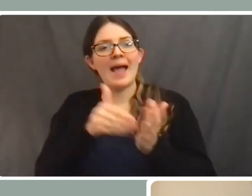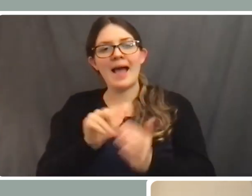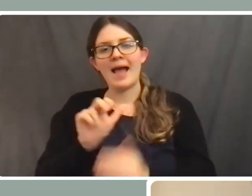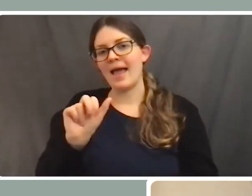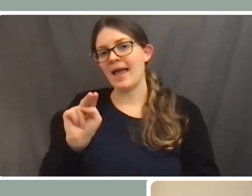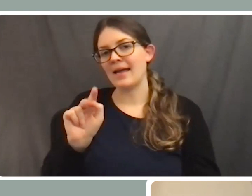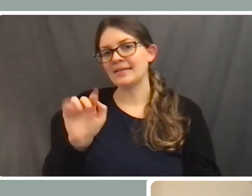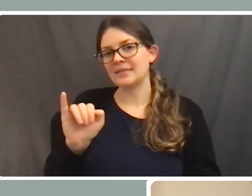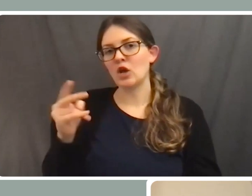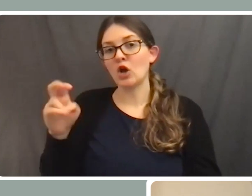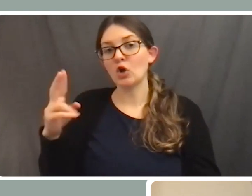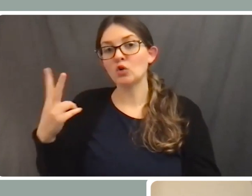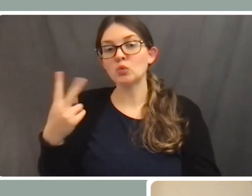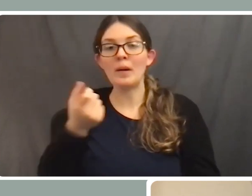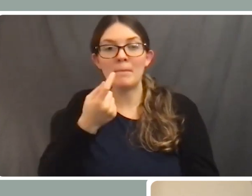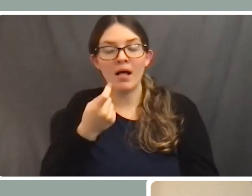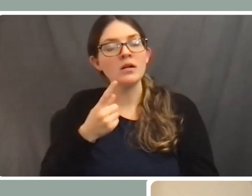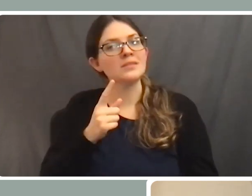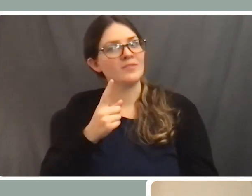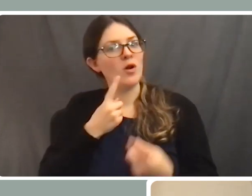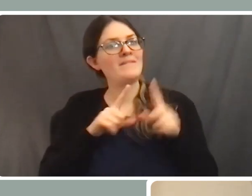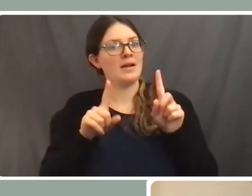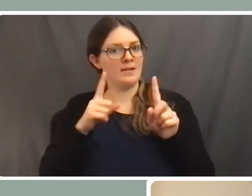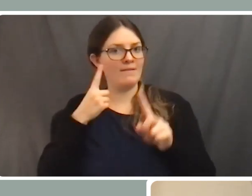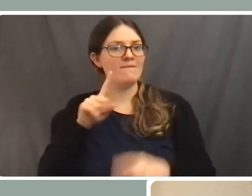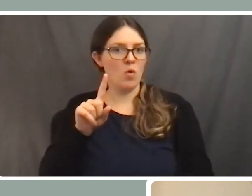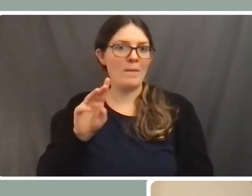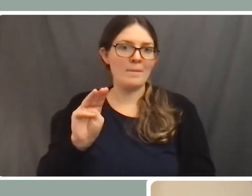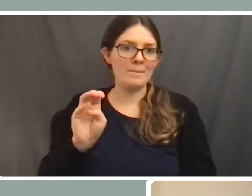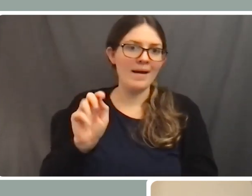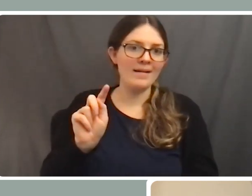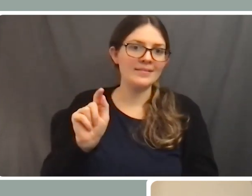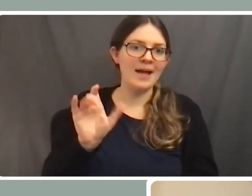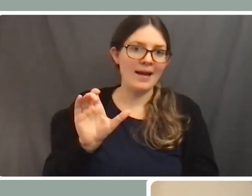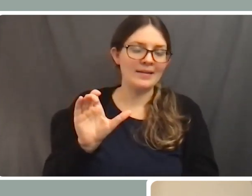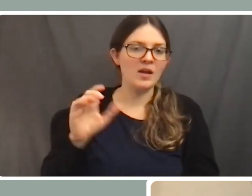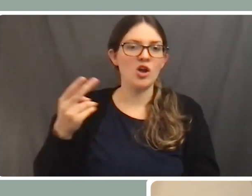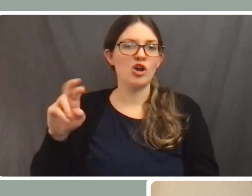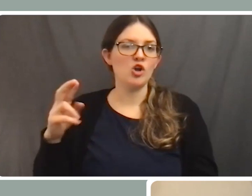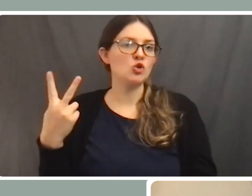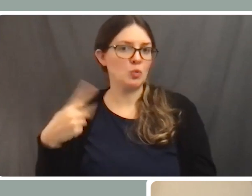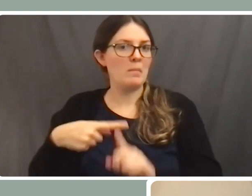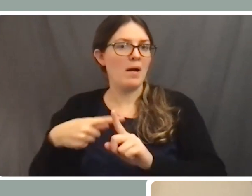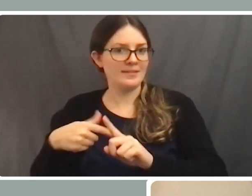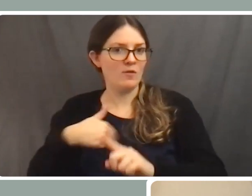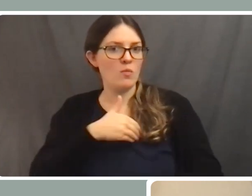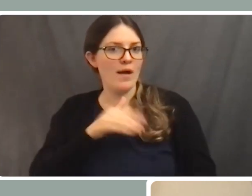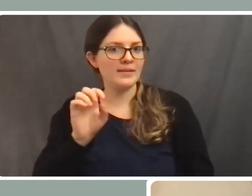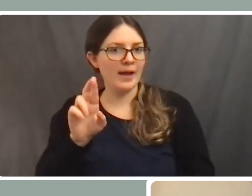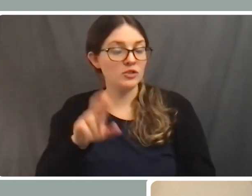looked extremely effective in metastatic HER2-positive breast cancer. So that's one important trial. And if that trial is positive,